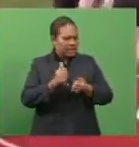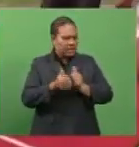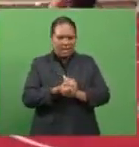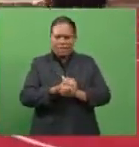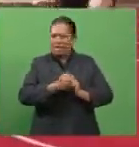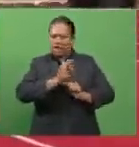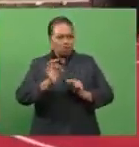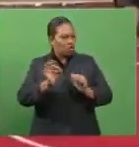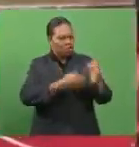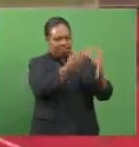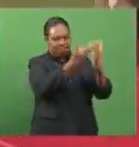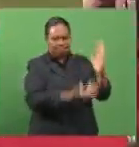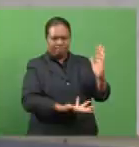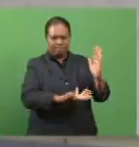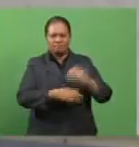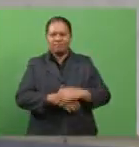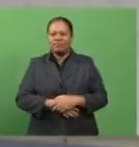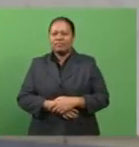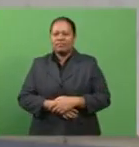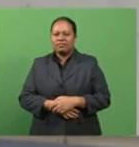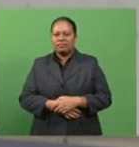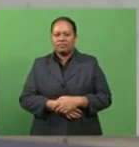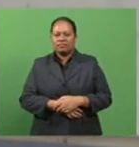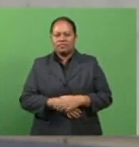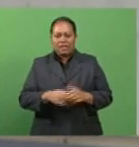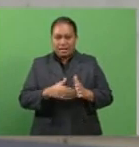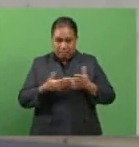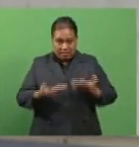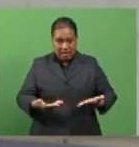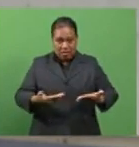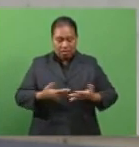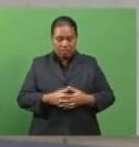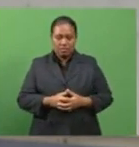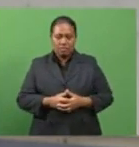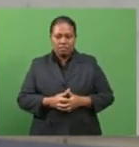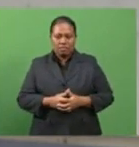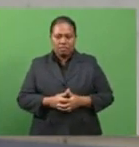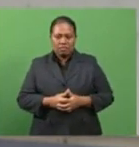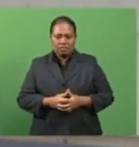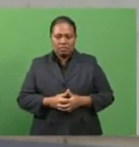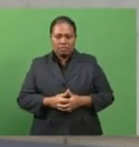on the table. At the present time,